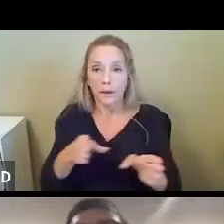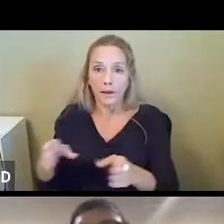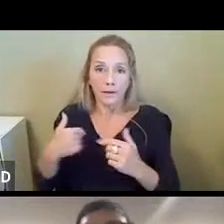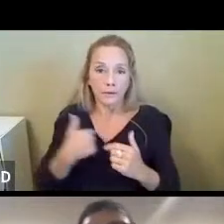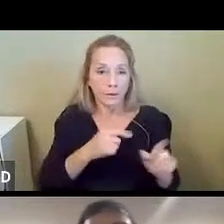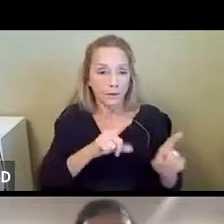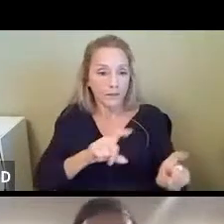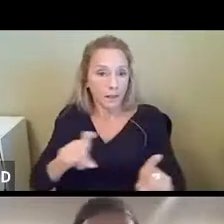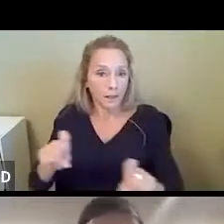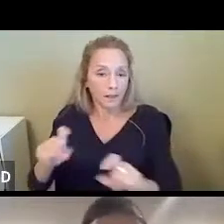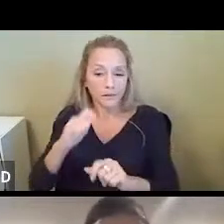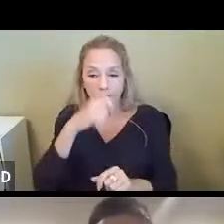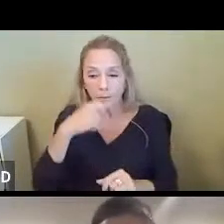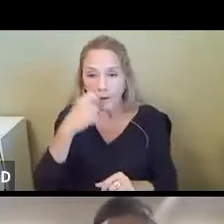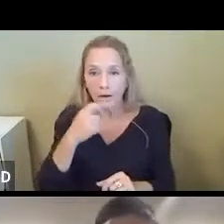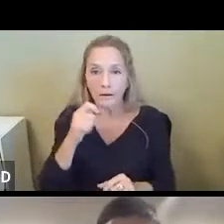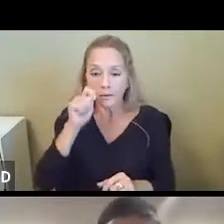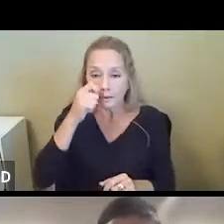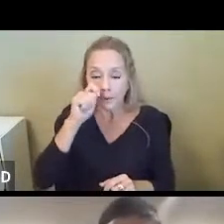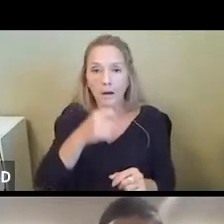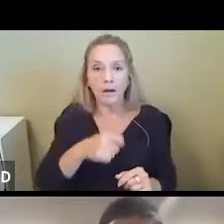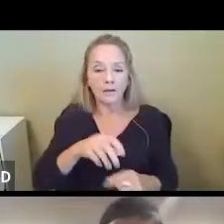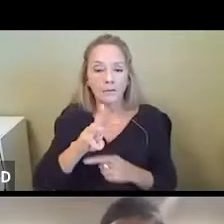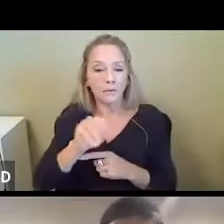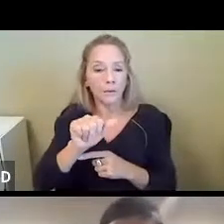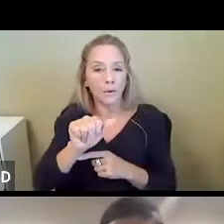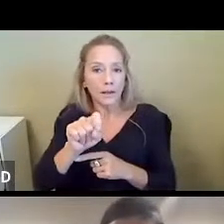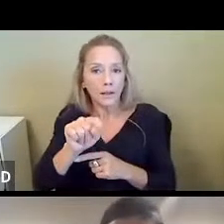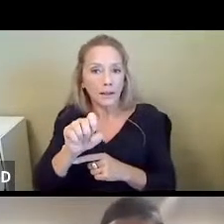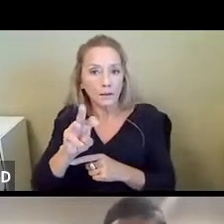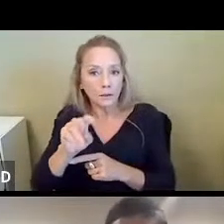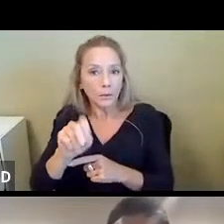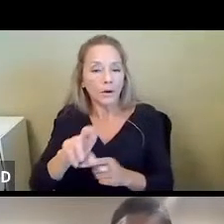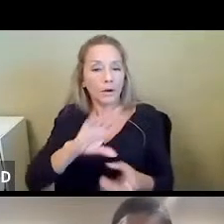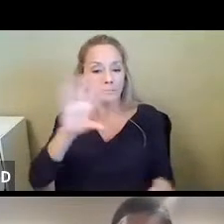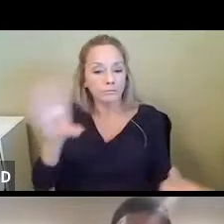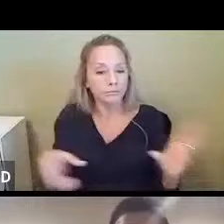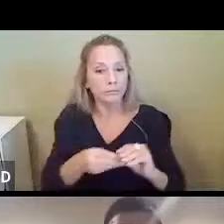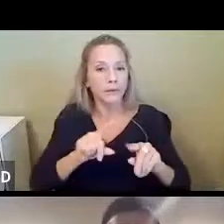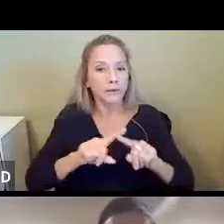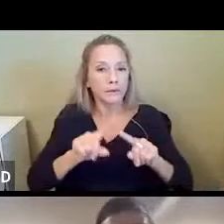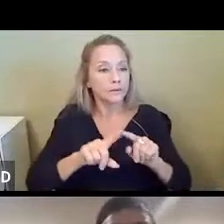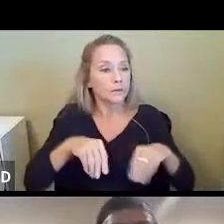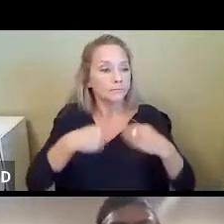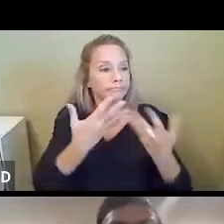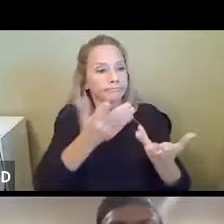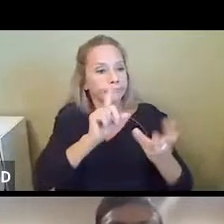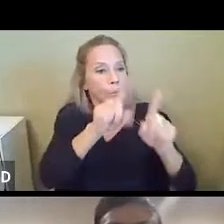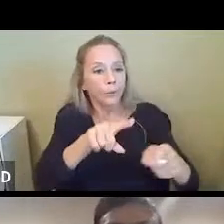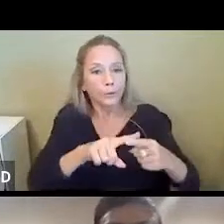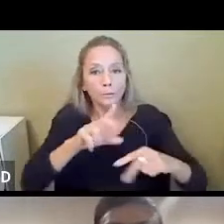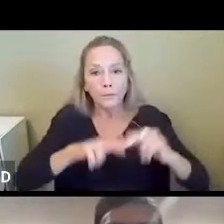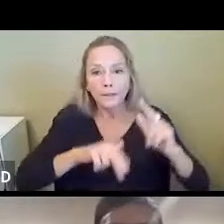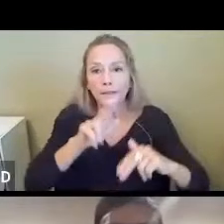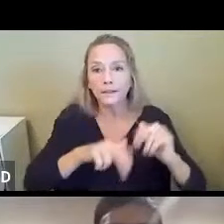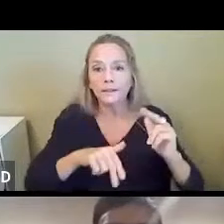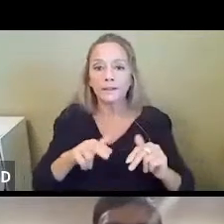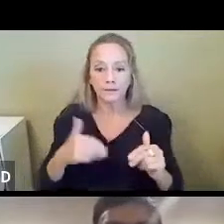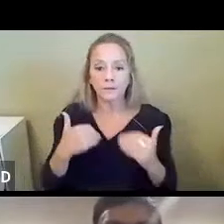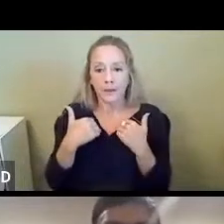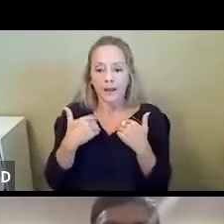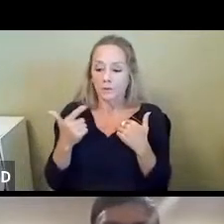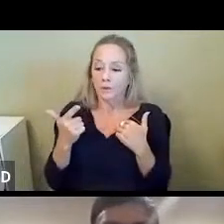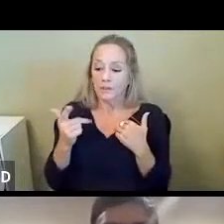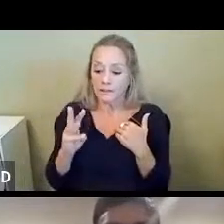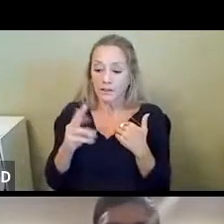saliva, and the nasal swab testing are helping us better understand and manage the health of our community. So given that we had 26 look